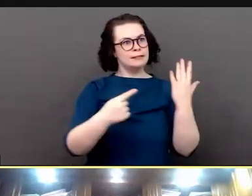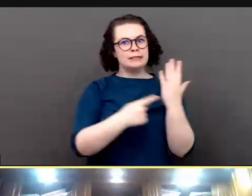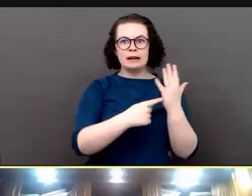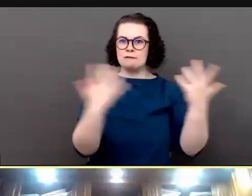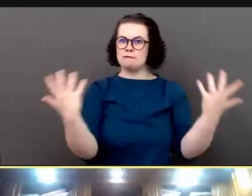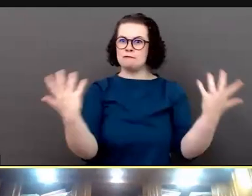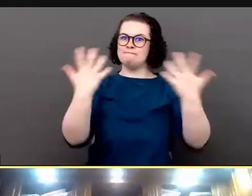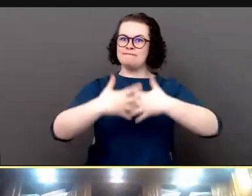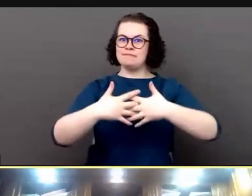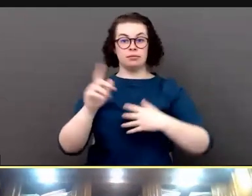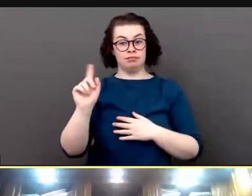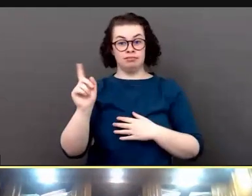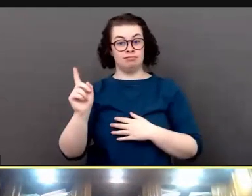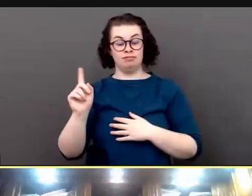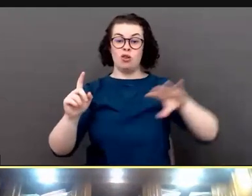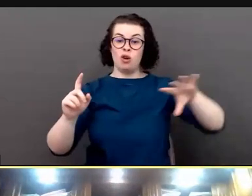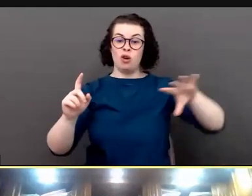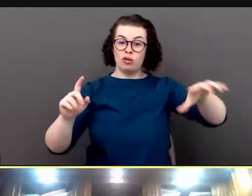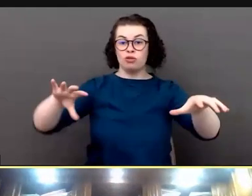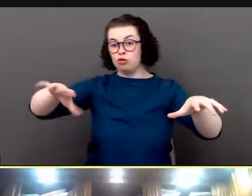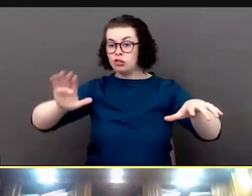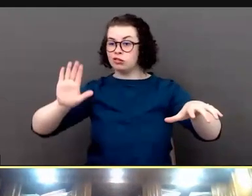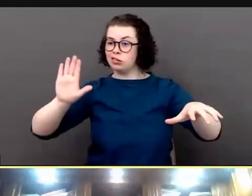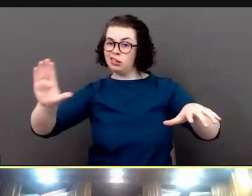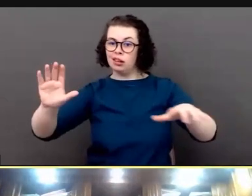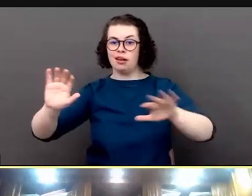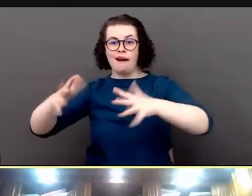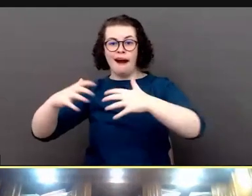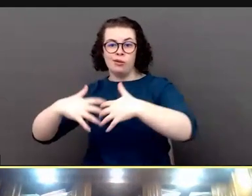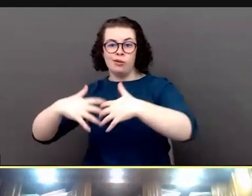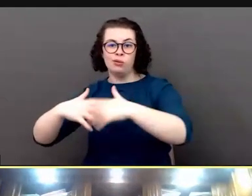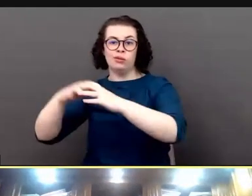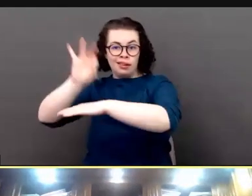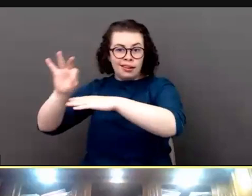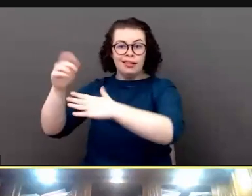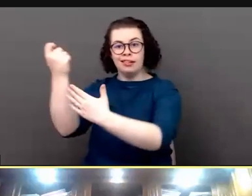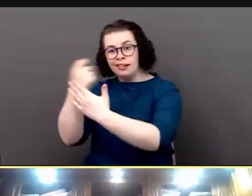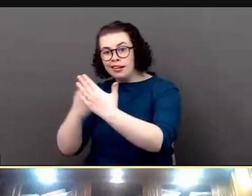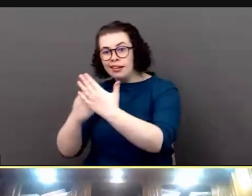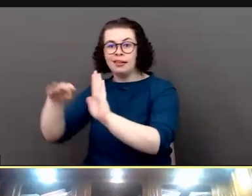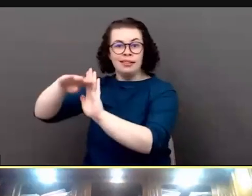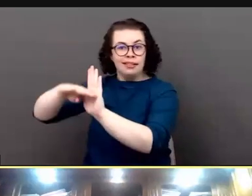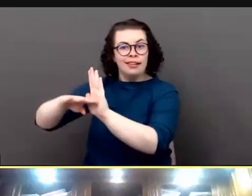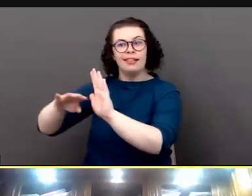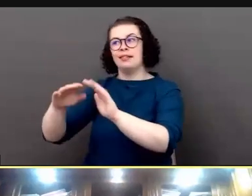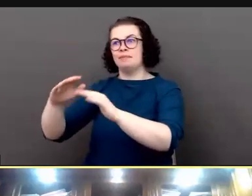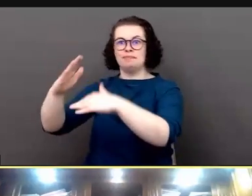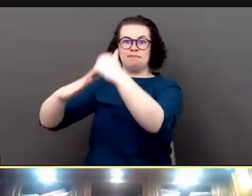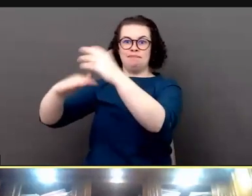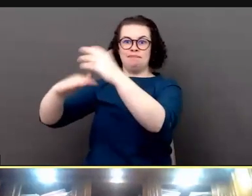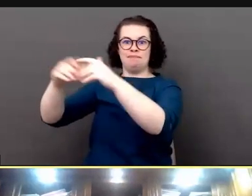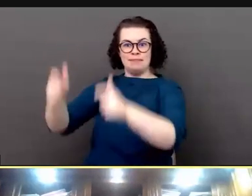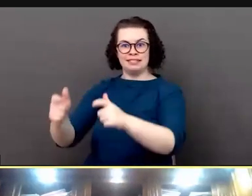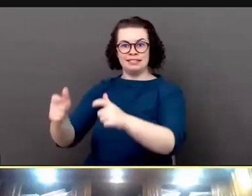between different national and regional rules was clear,